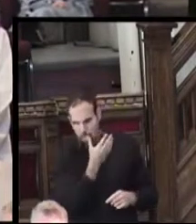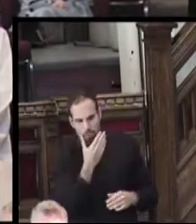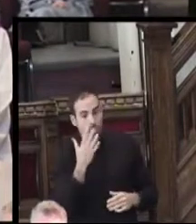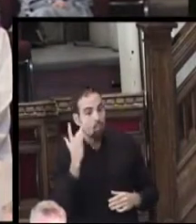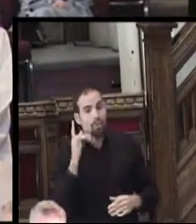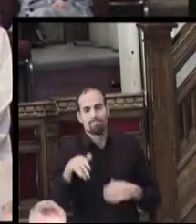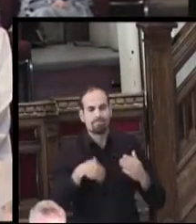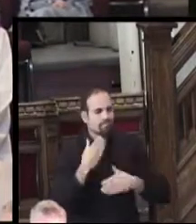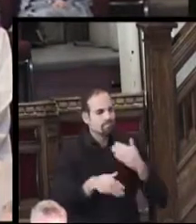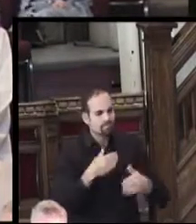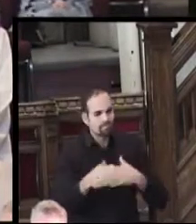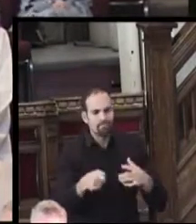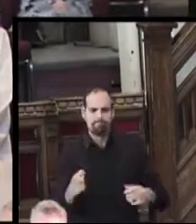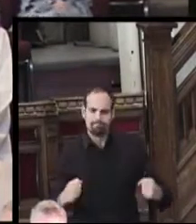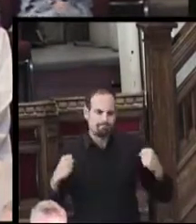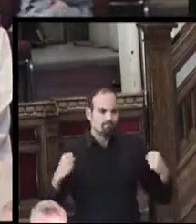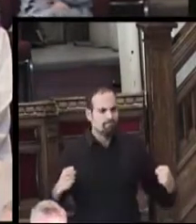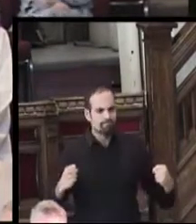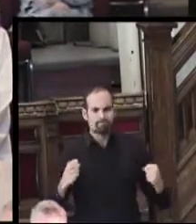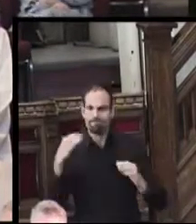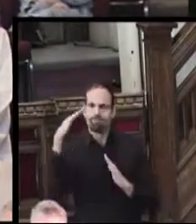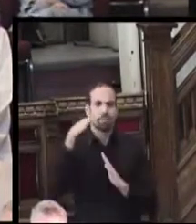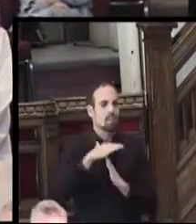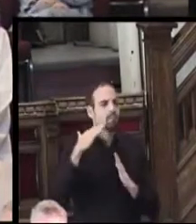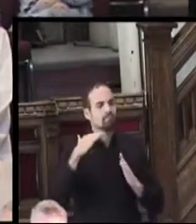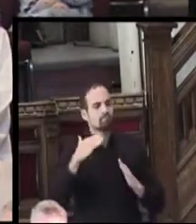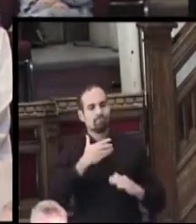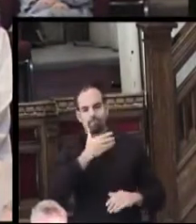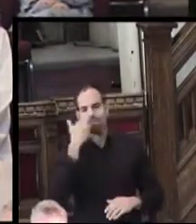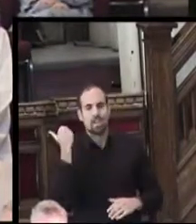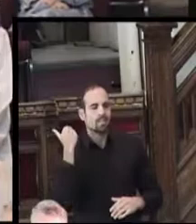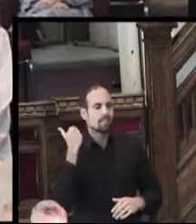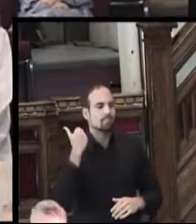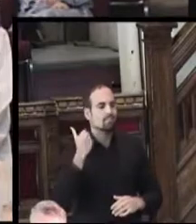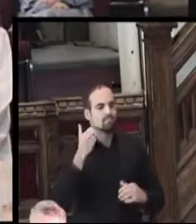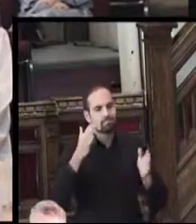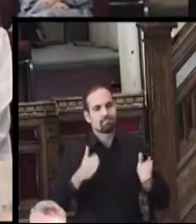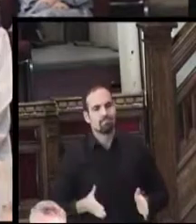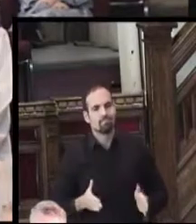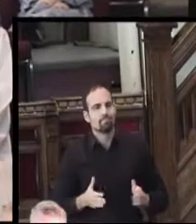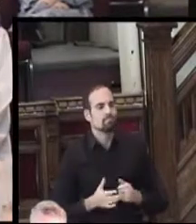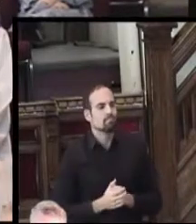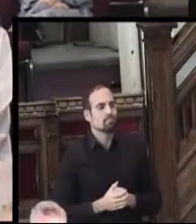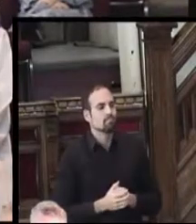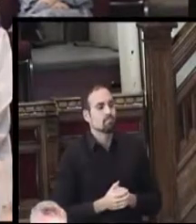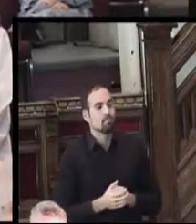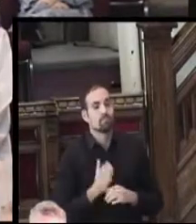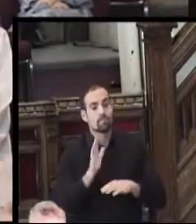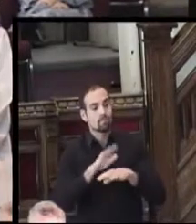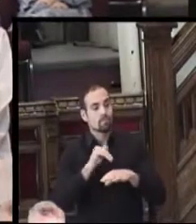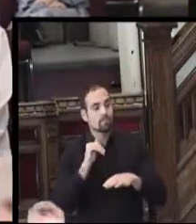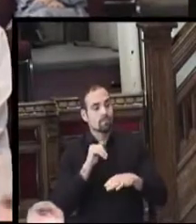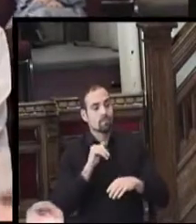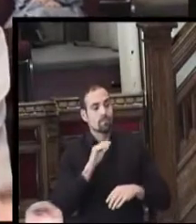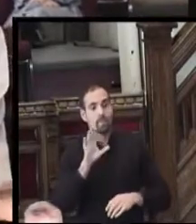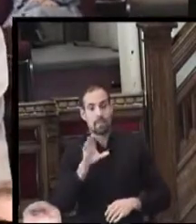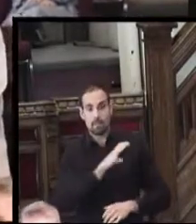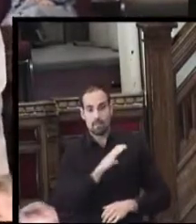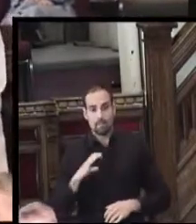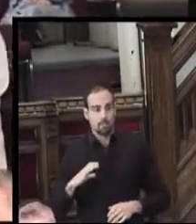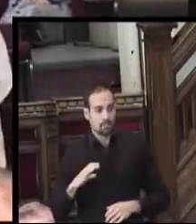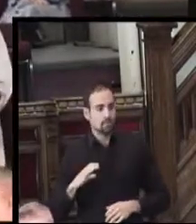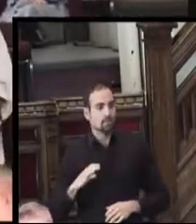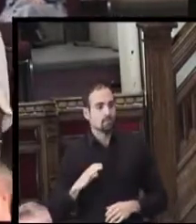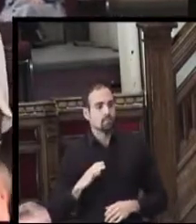person that this congregation could possibly produce. I now invite the members of his committee, as well as Mark, his partner, to